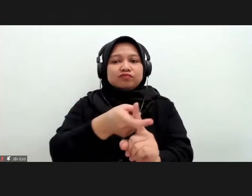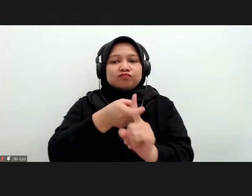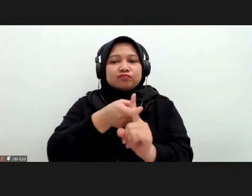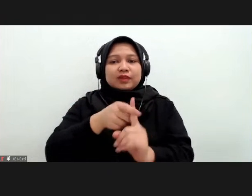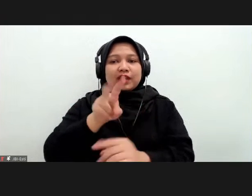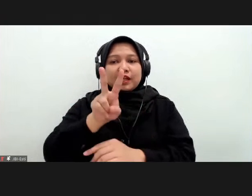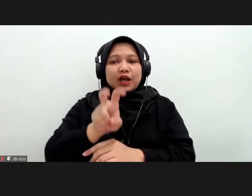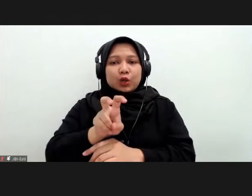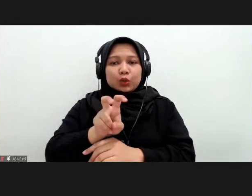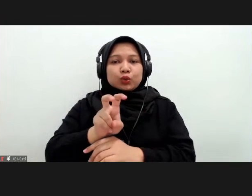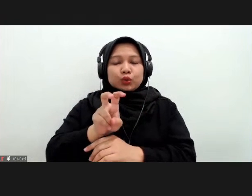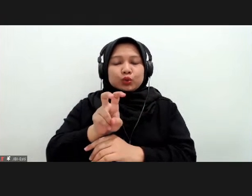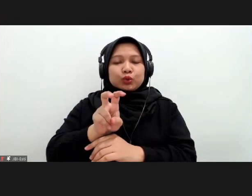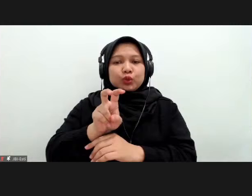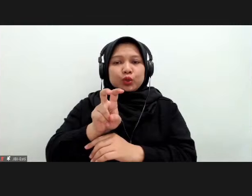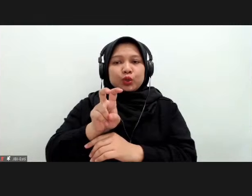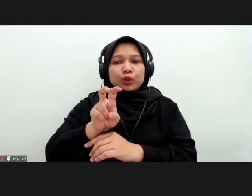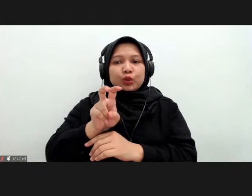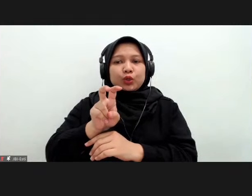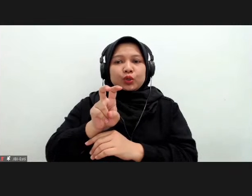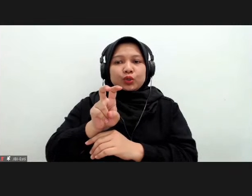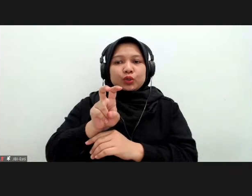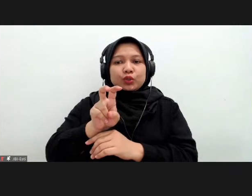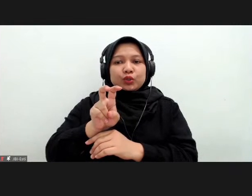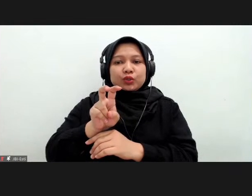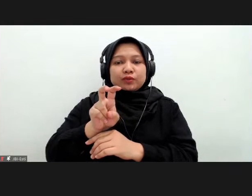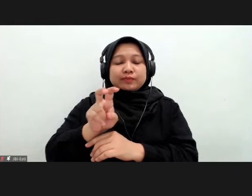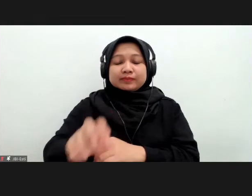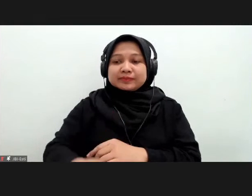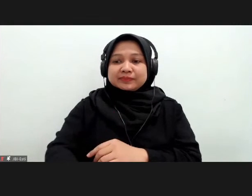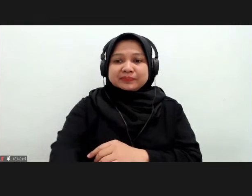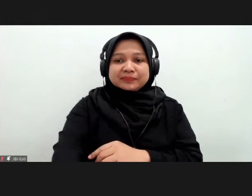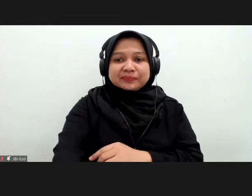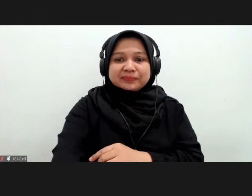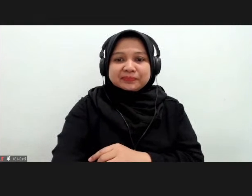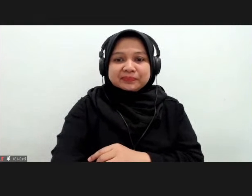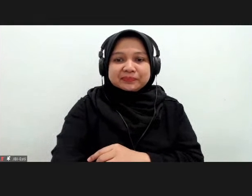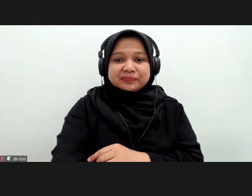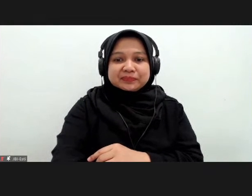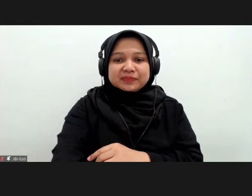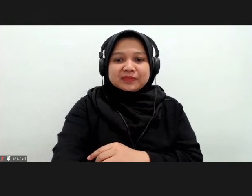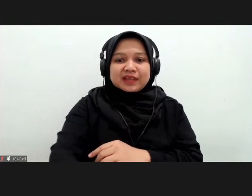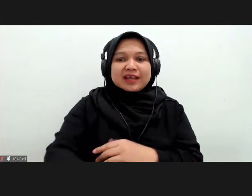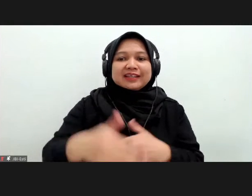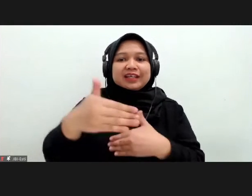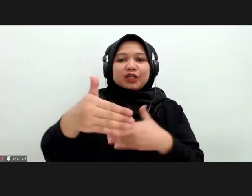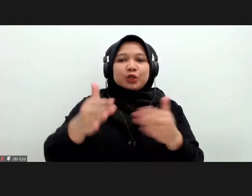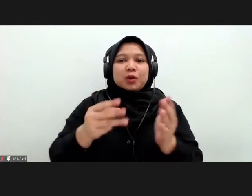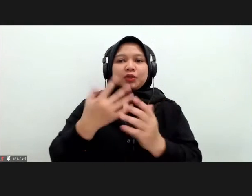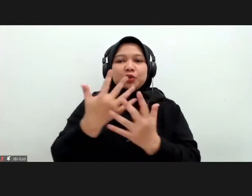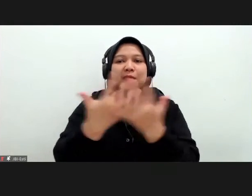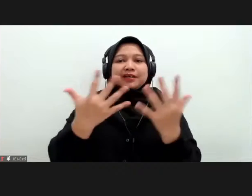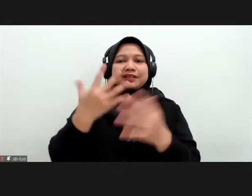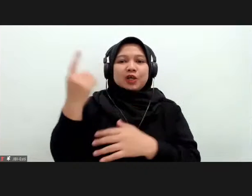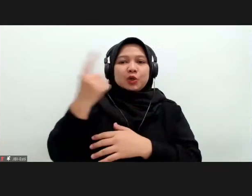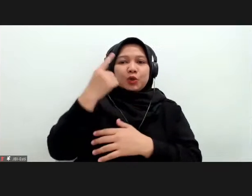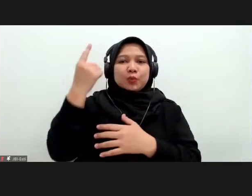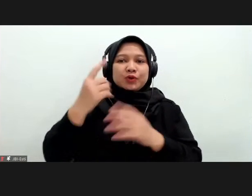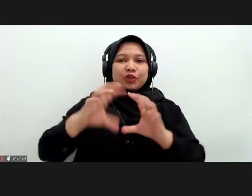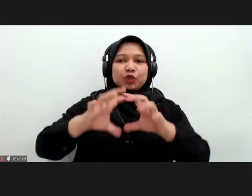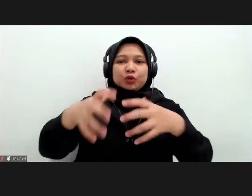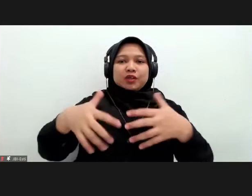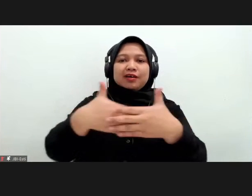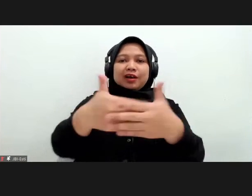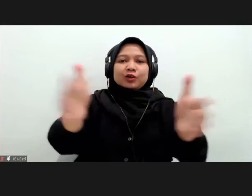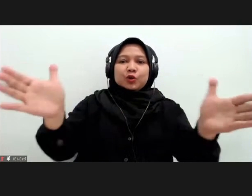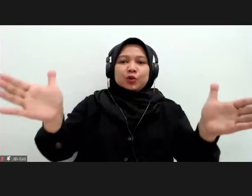and expand the civic space condition around the globe. Here in Indonesia, as perhaps all of